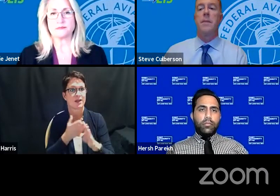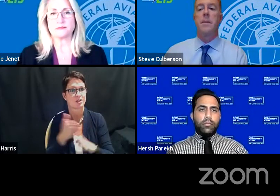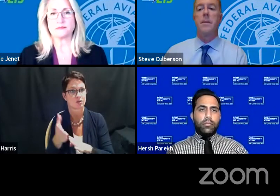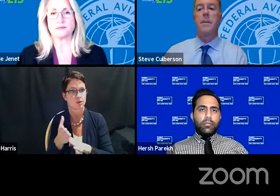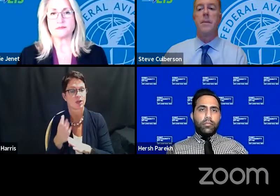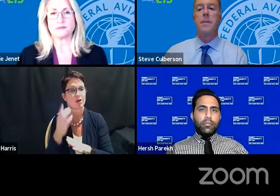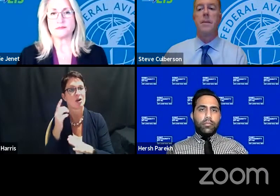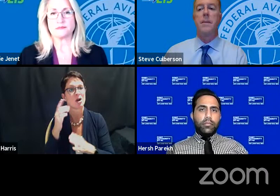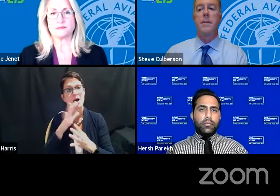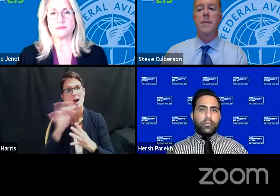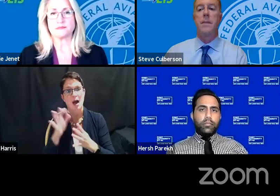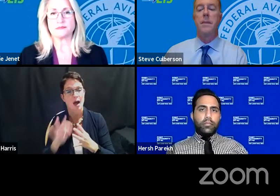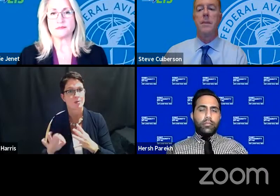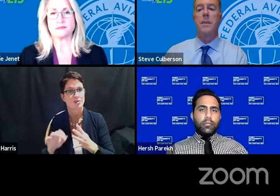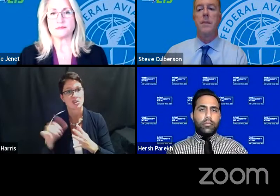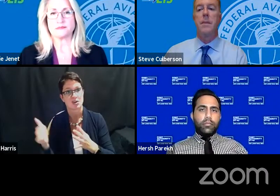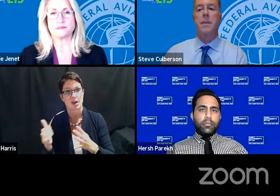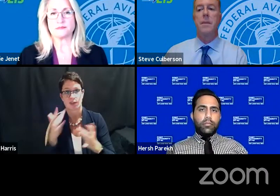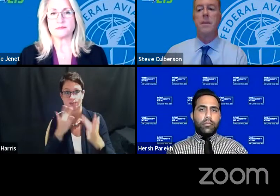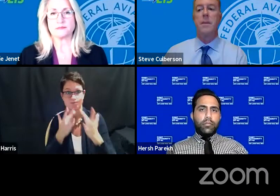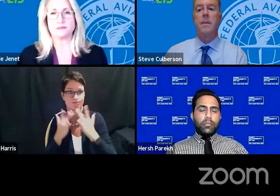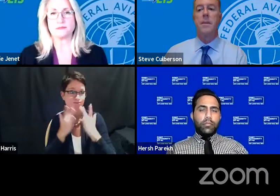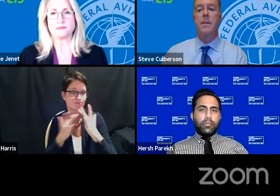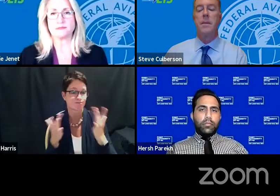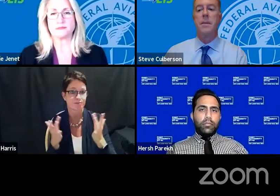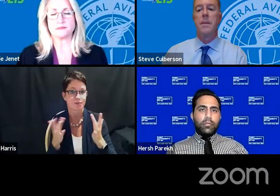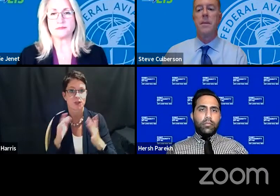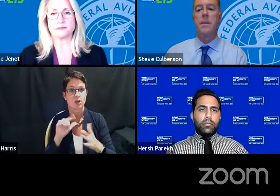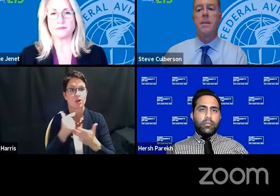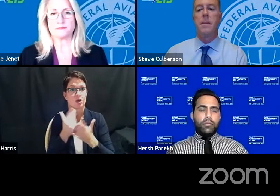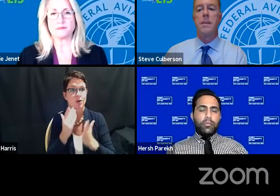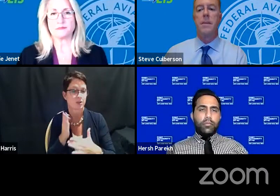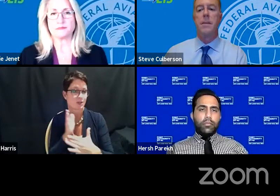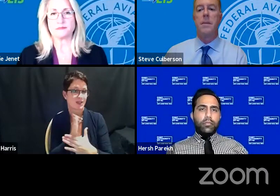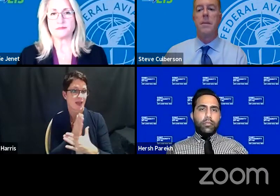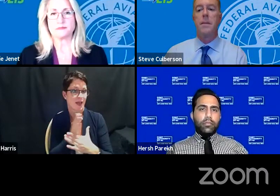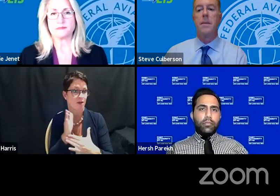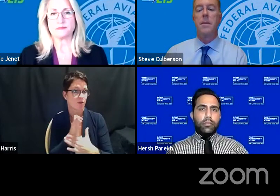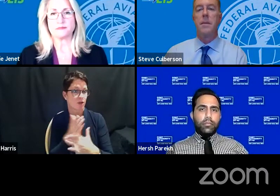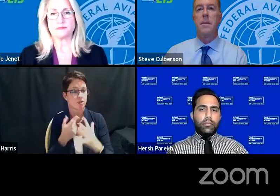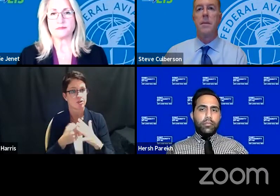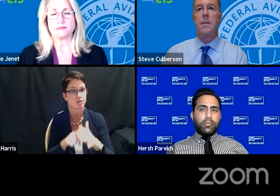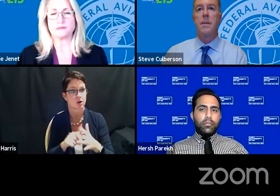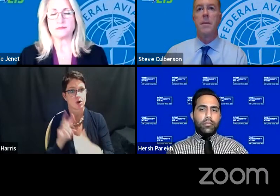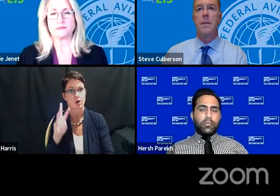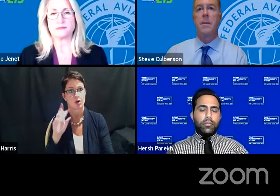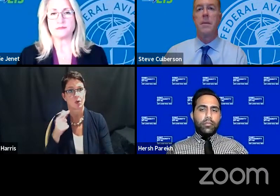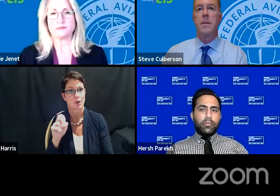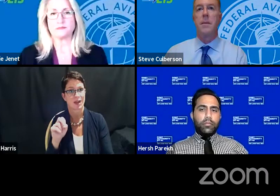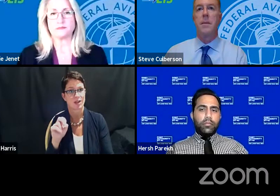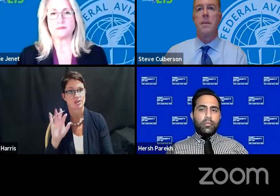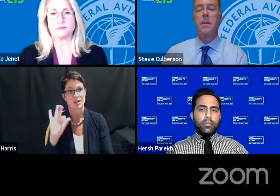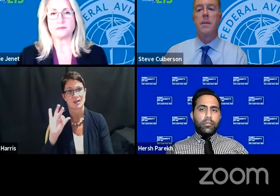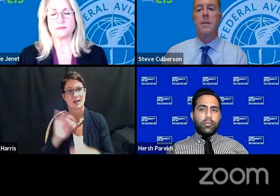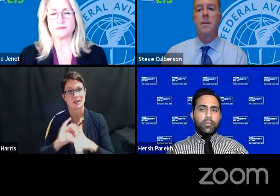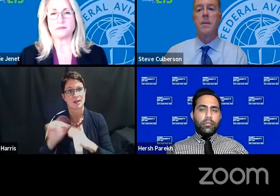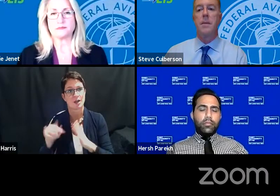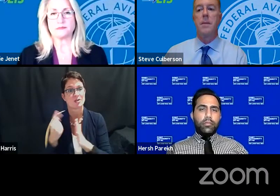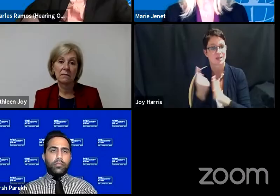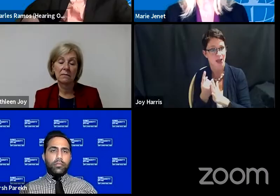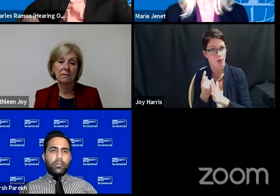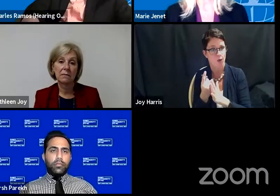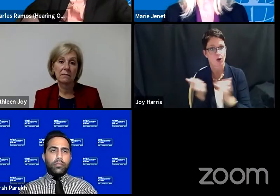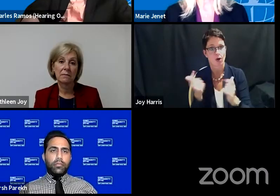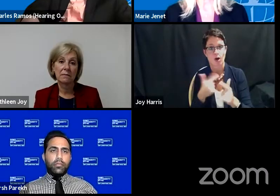where options may otherwise be scarce. Our graduates on average start their wages at $19 an hour, which all